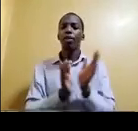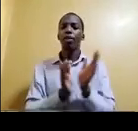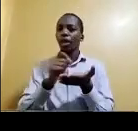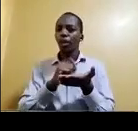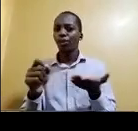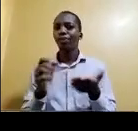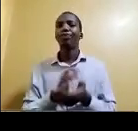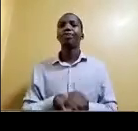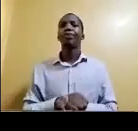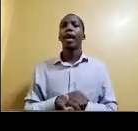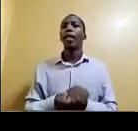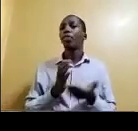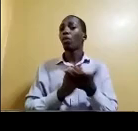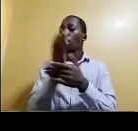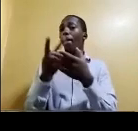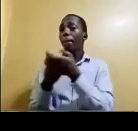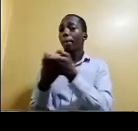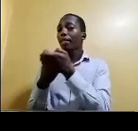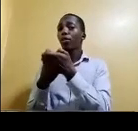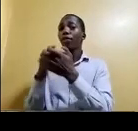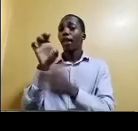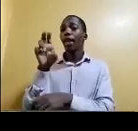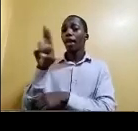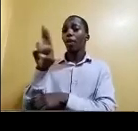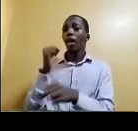European Commission, also working with